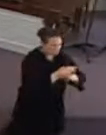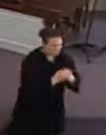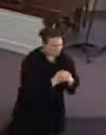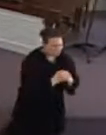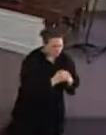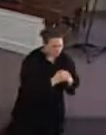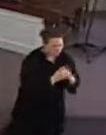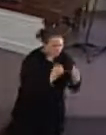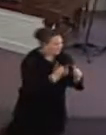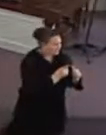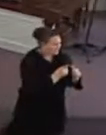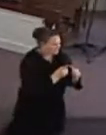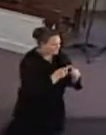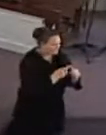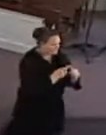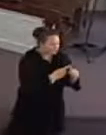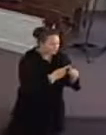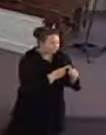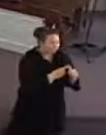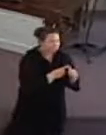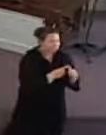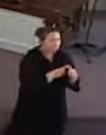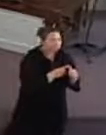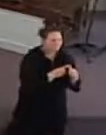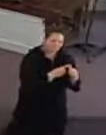and first and foremost, the Lord Jesus Christ.